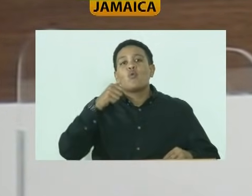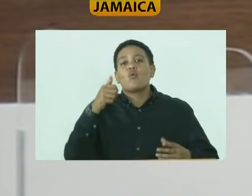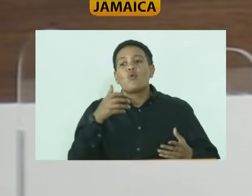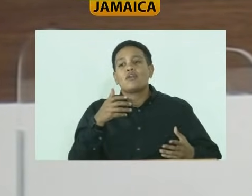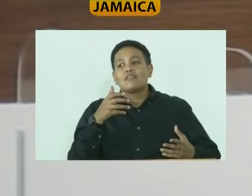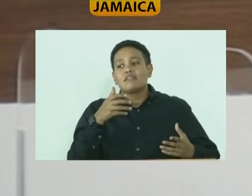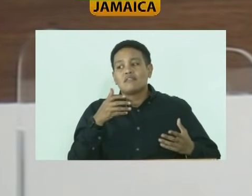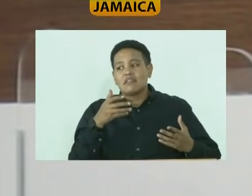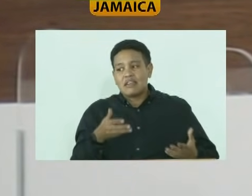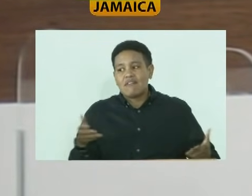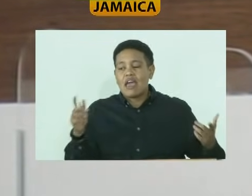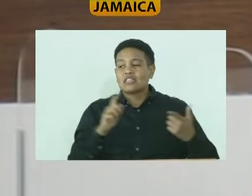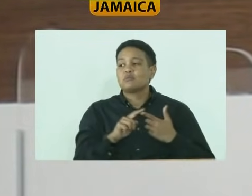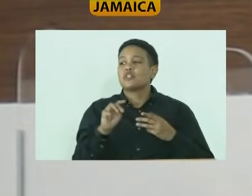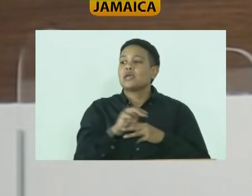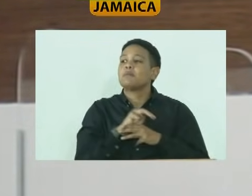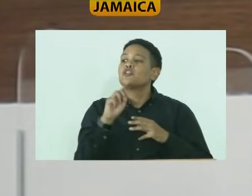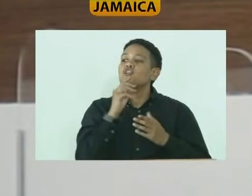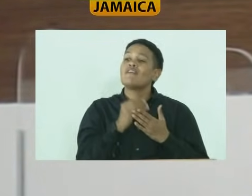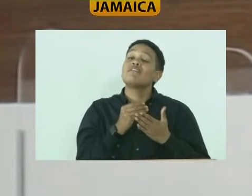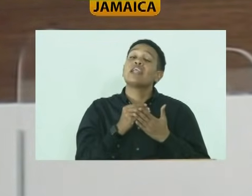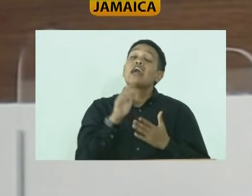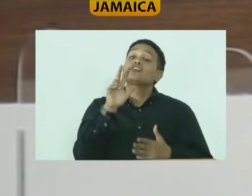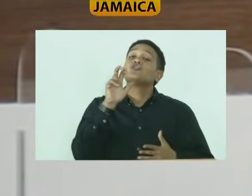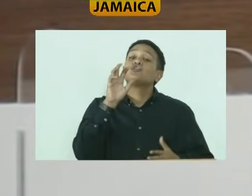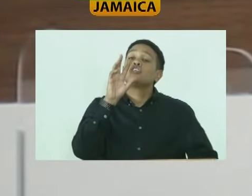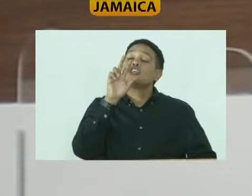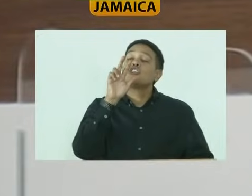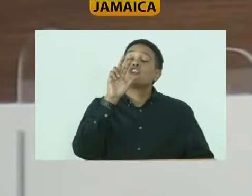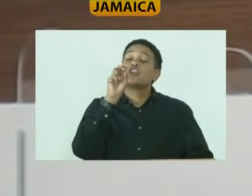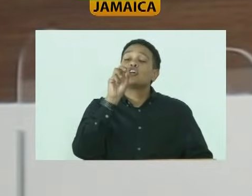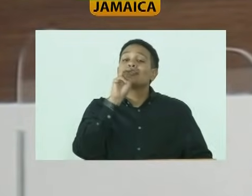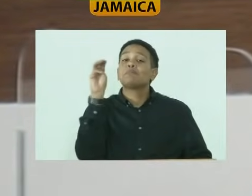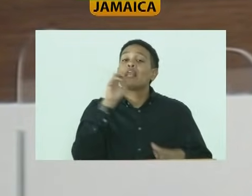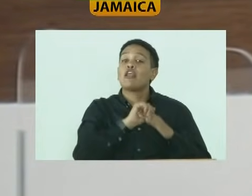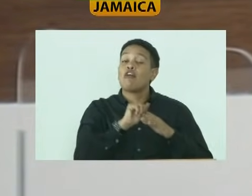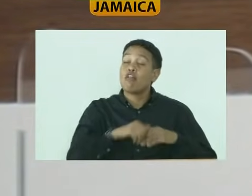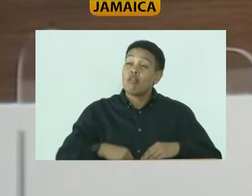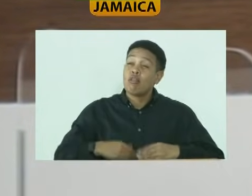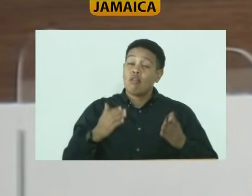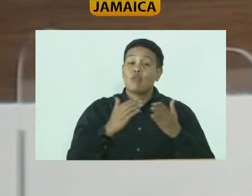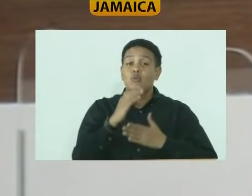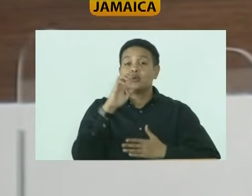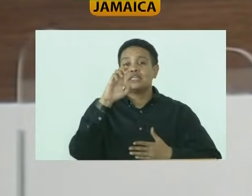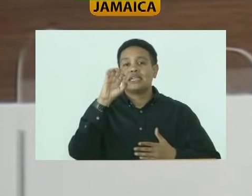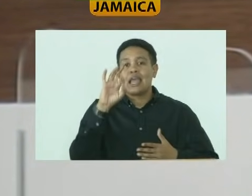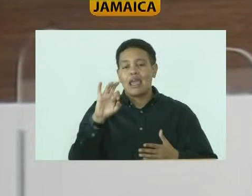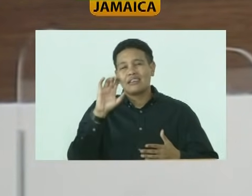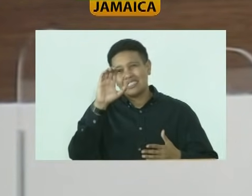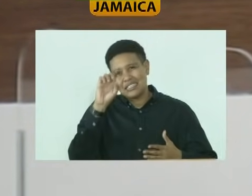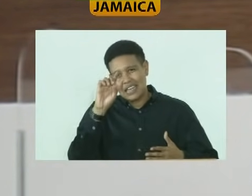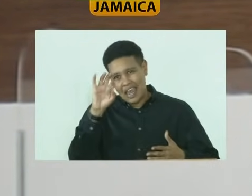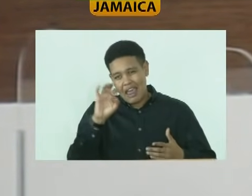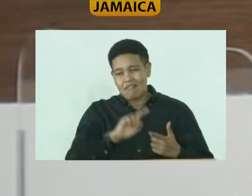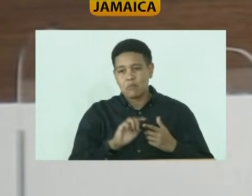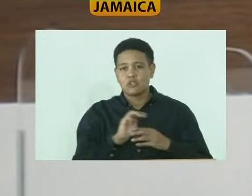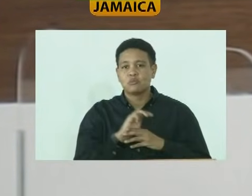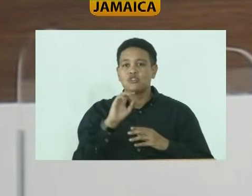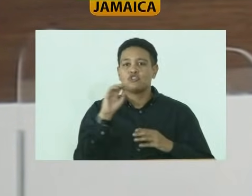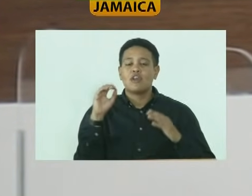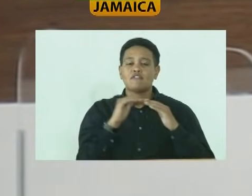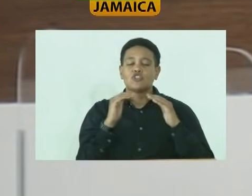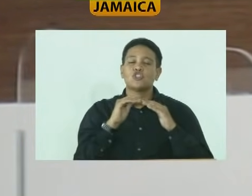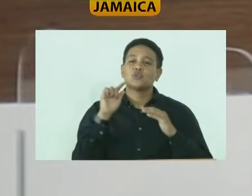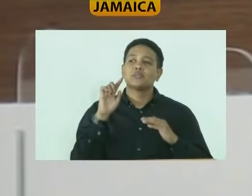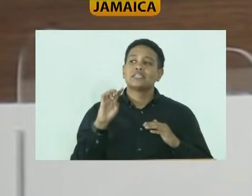Ministry of Finance $330 million through the CDF, and Ministry of Justice